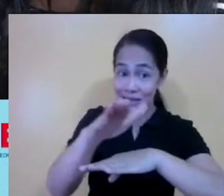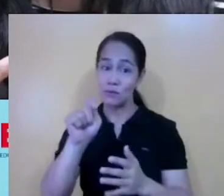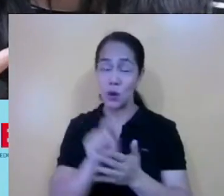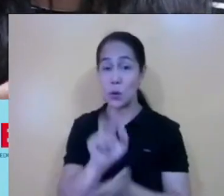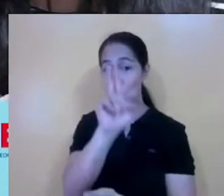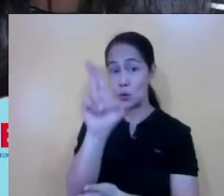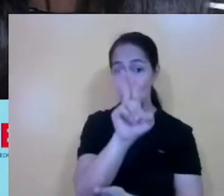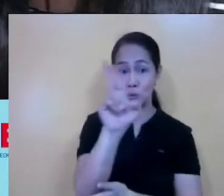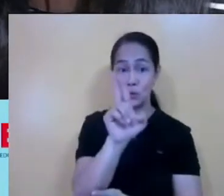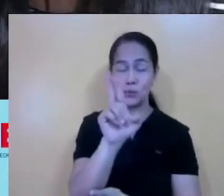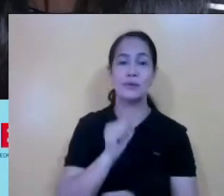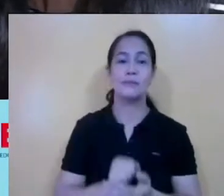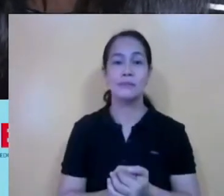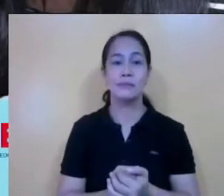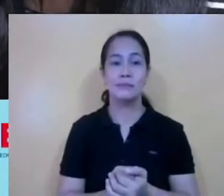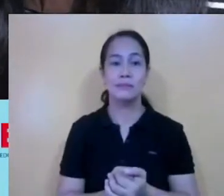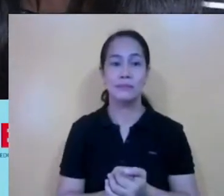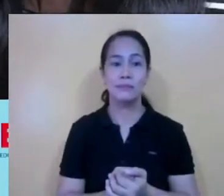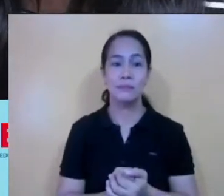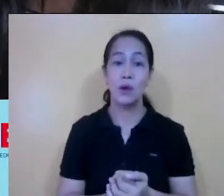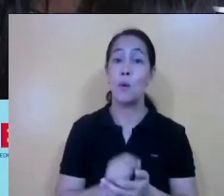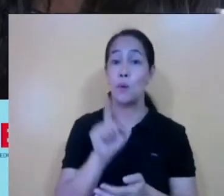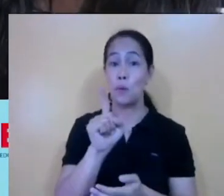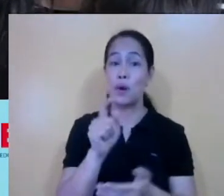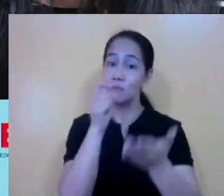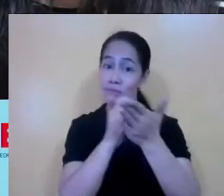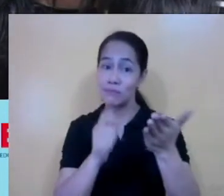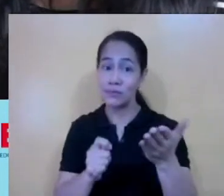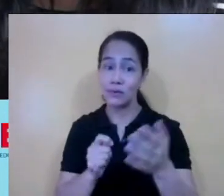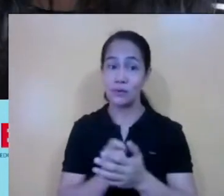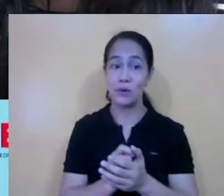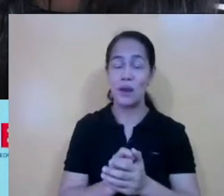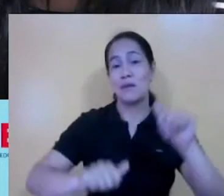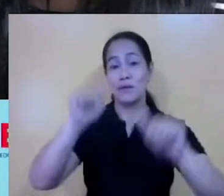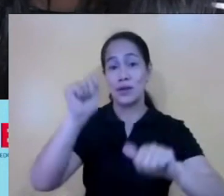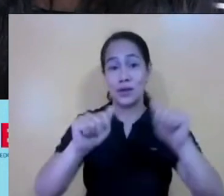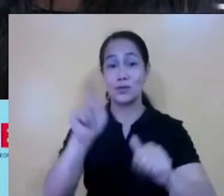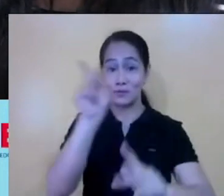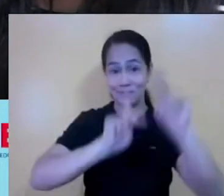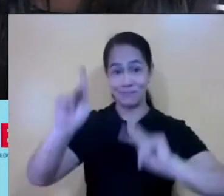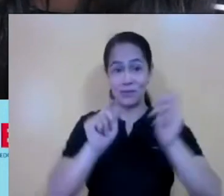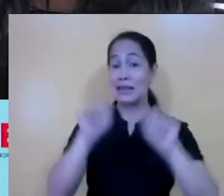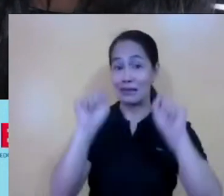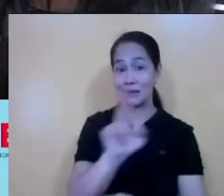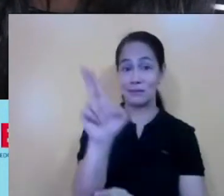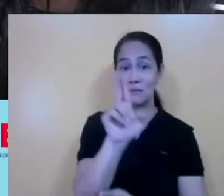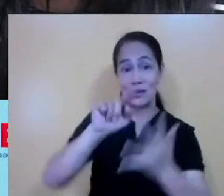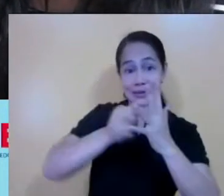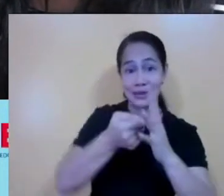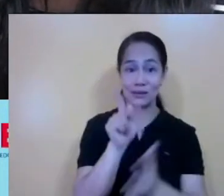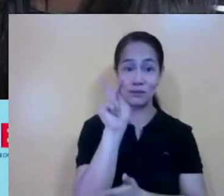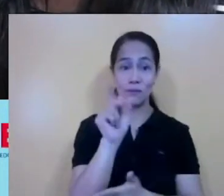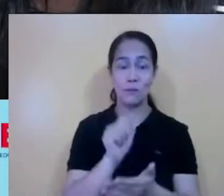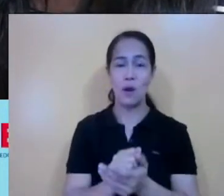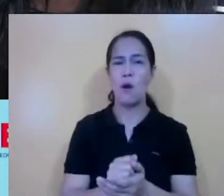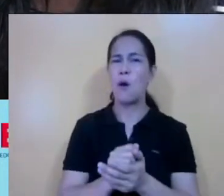PPST. This is one of the tools used to assess your performance. So it can be used as a starting point for informal